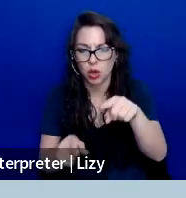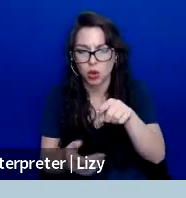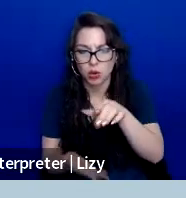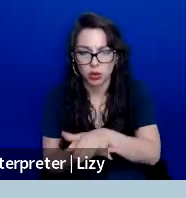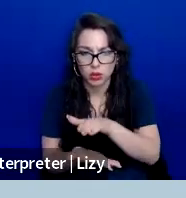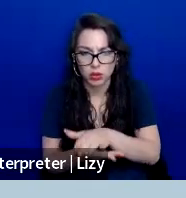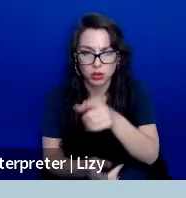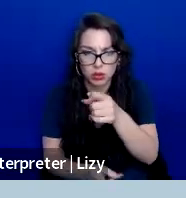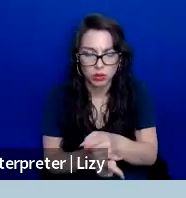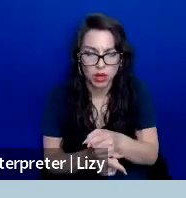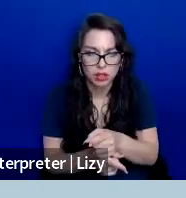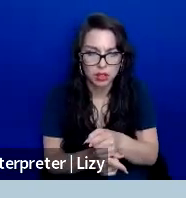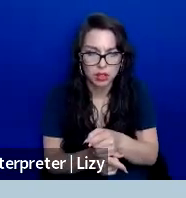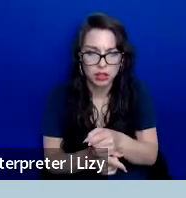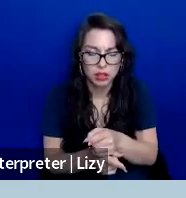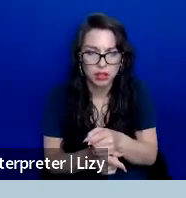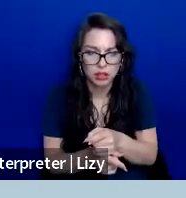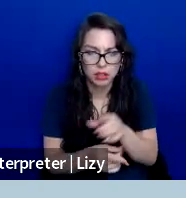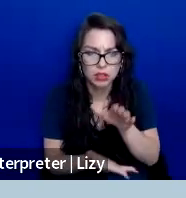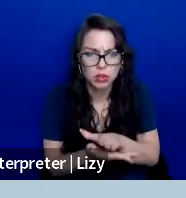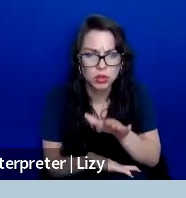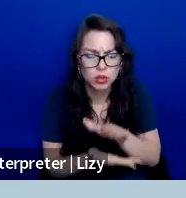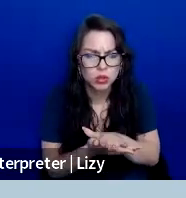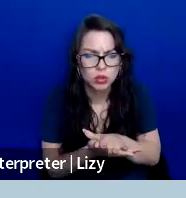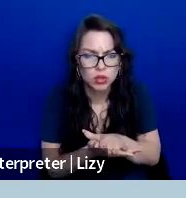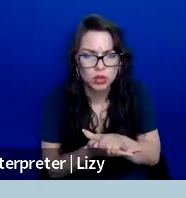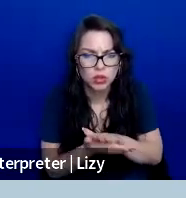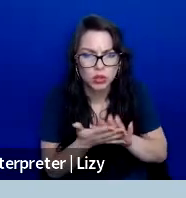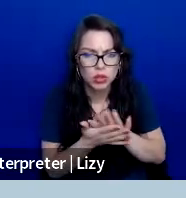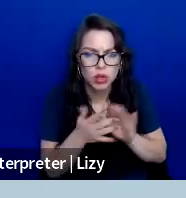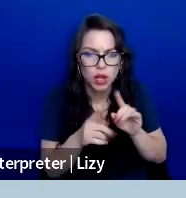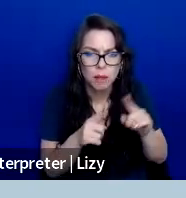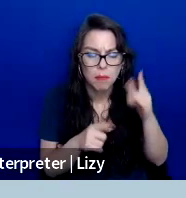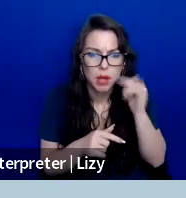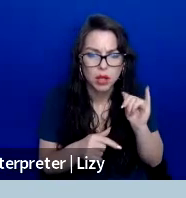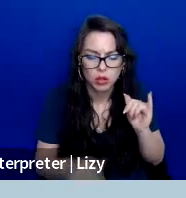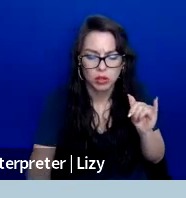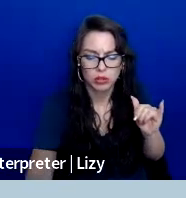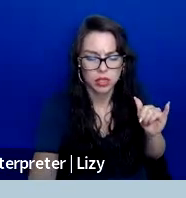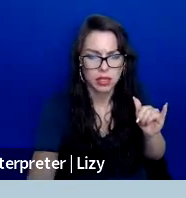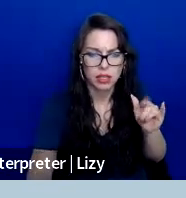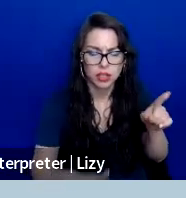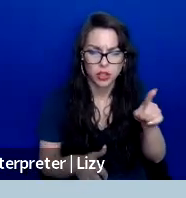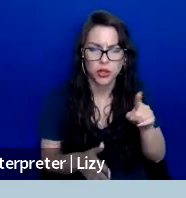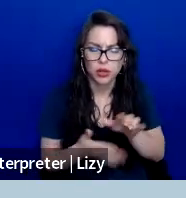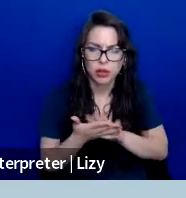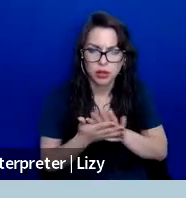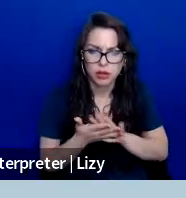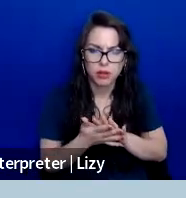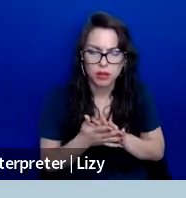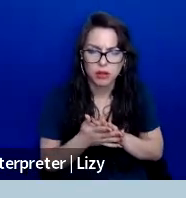right? So we'll adjust for that. No biggie. But it looks like you're well and you're gonna get your phone. Absolutely.